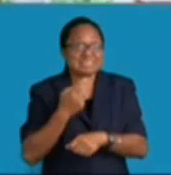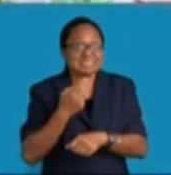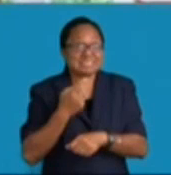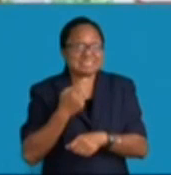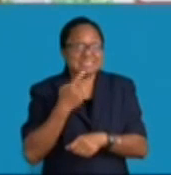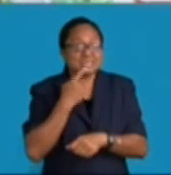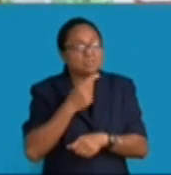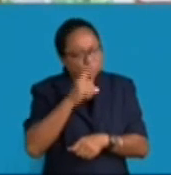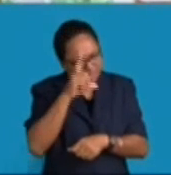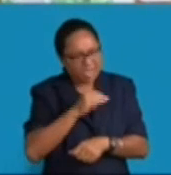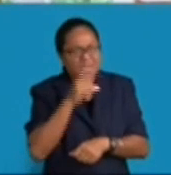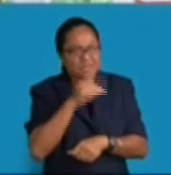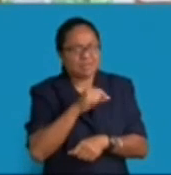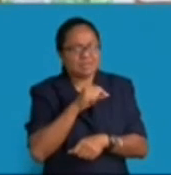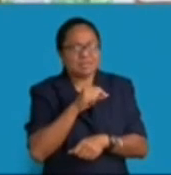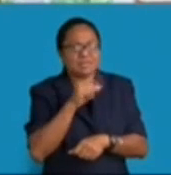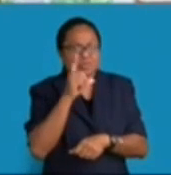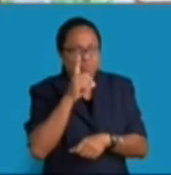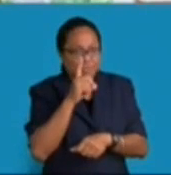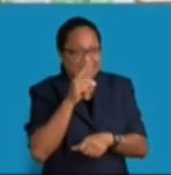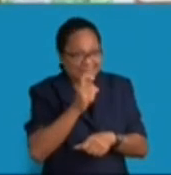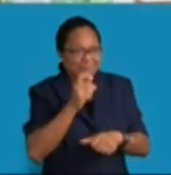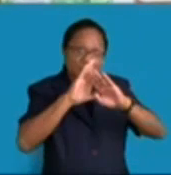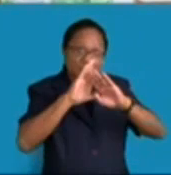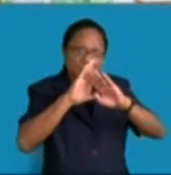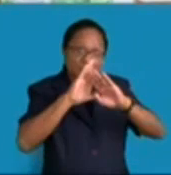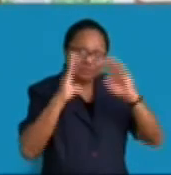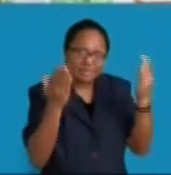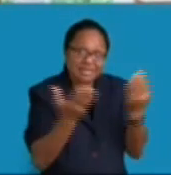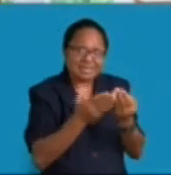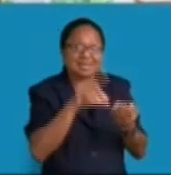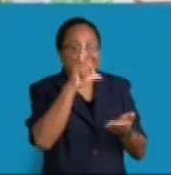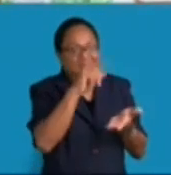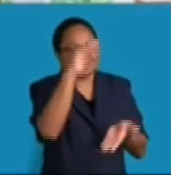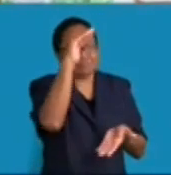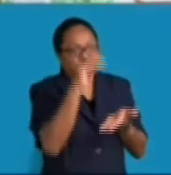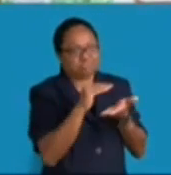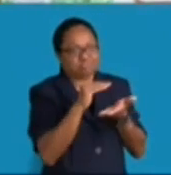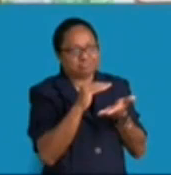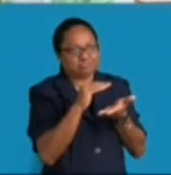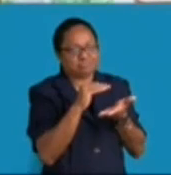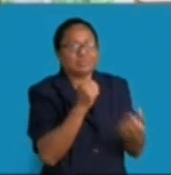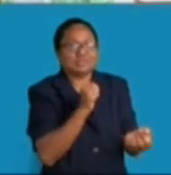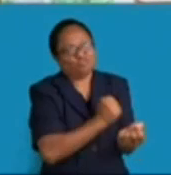can overcome these challenges if we work together as responsible citizens